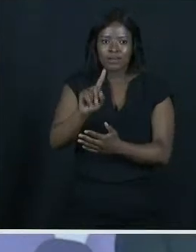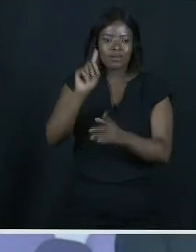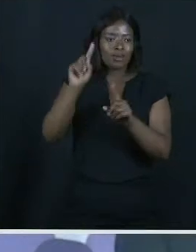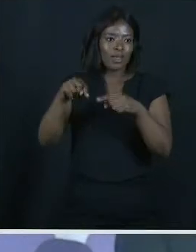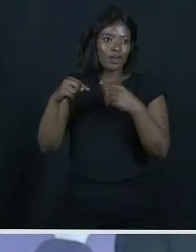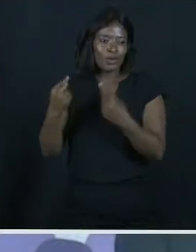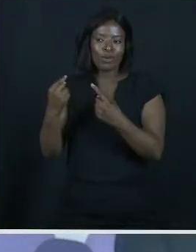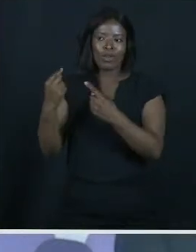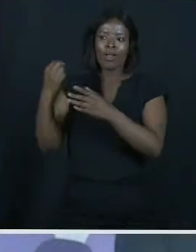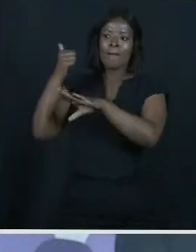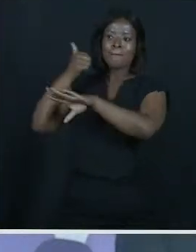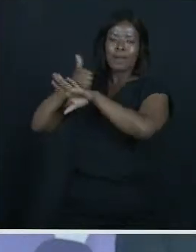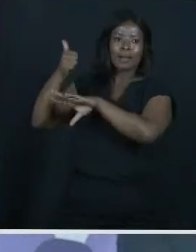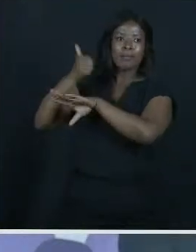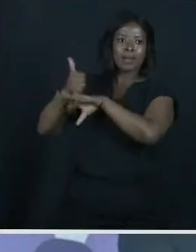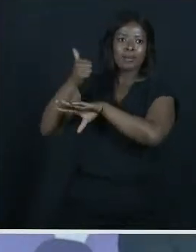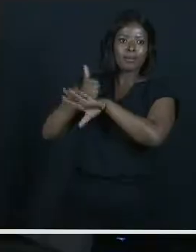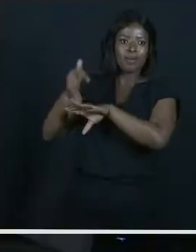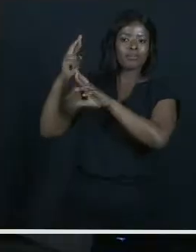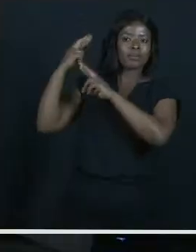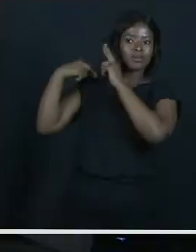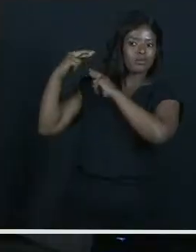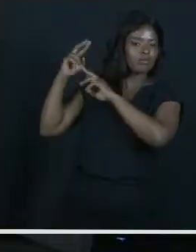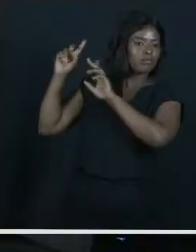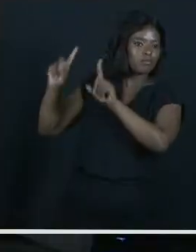the need to focus